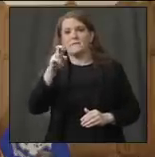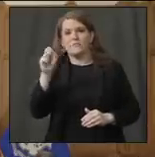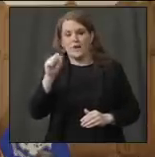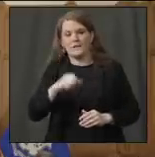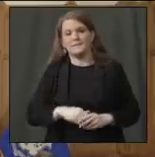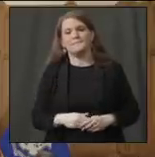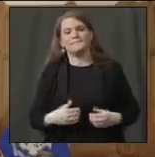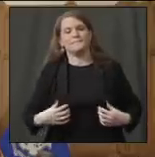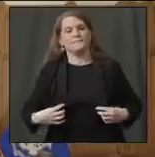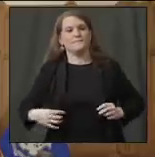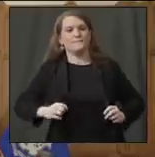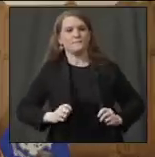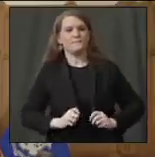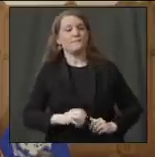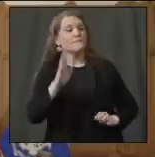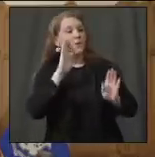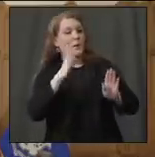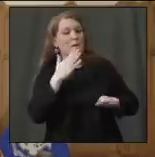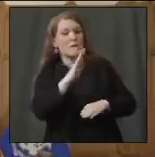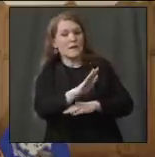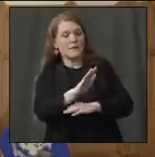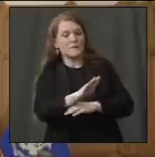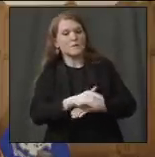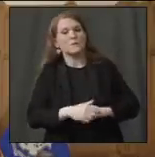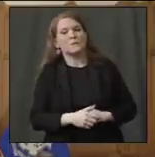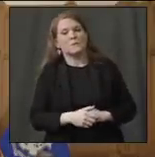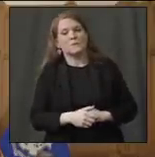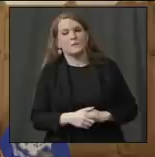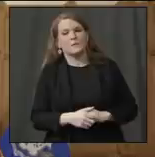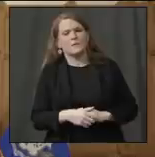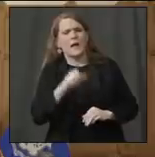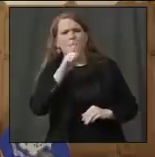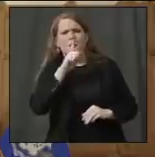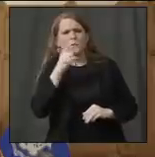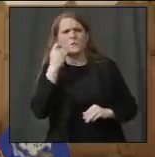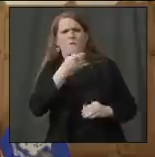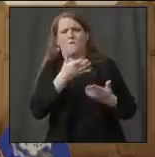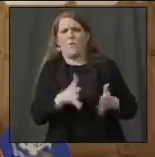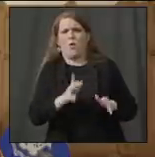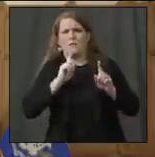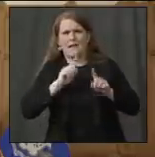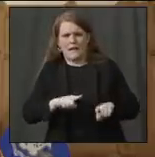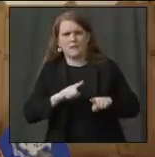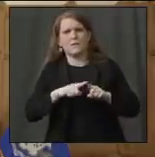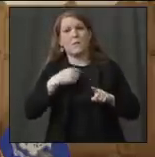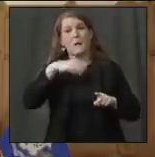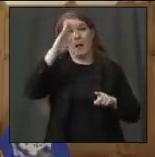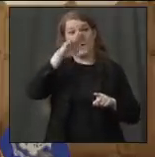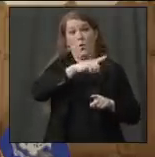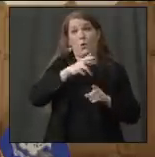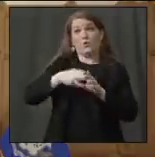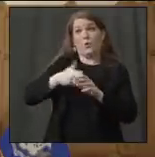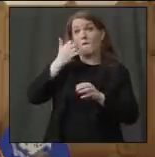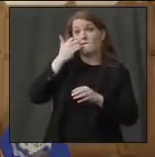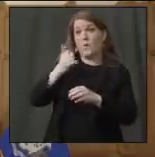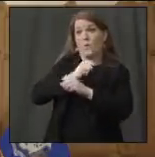Good afternoon, Governor. Hey, Sue. I'm not sure if you addressed this already, but I understand on the call today with the president,